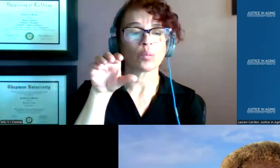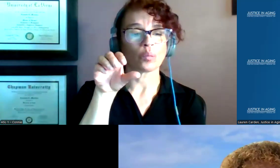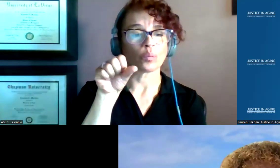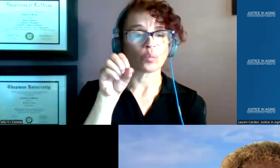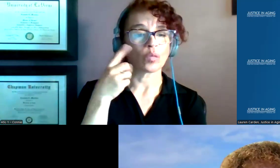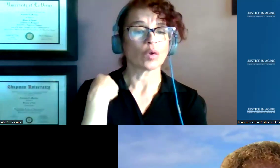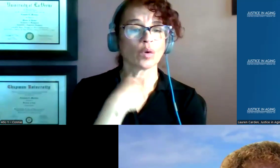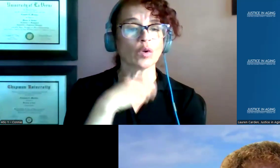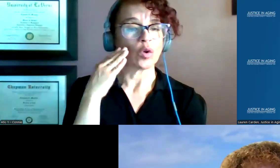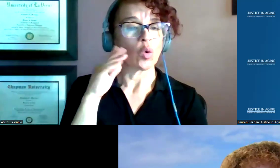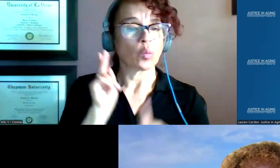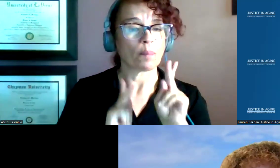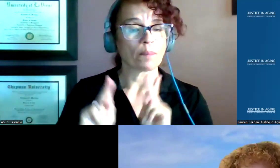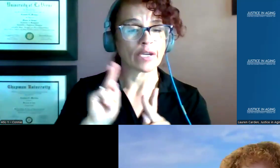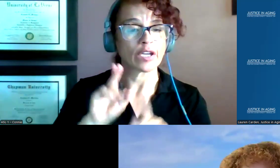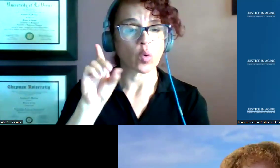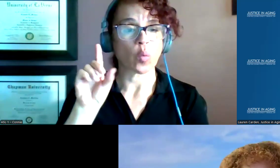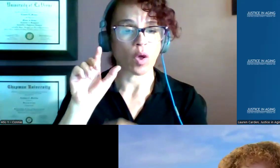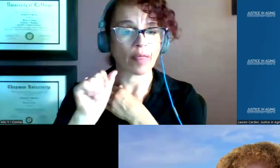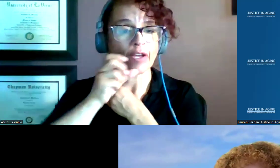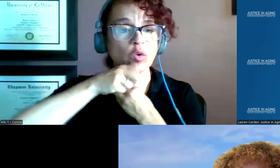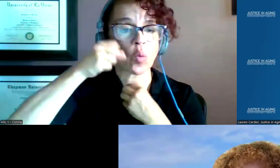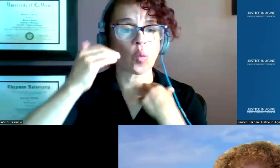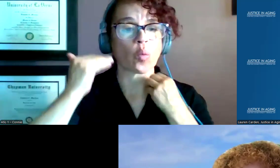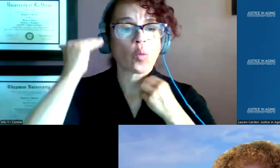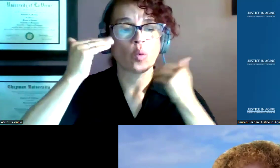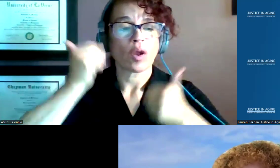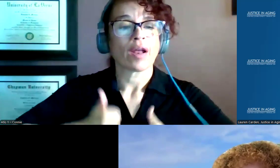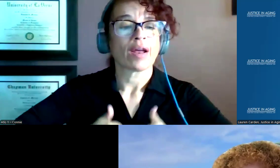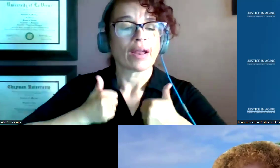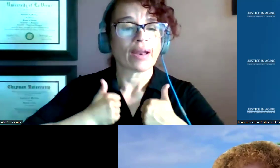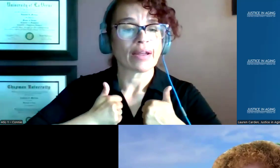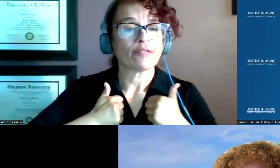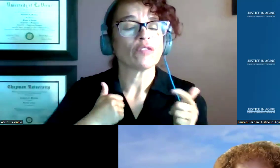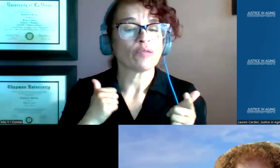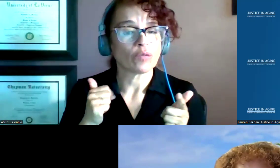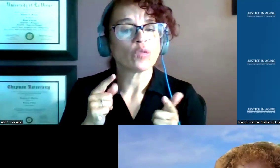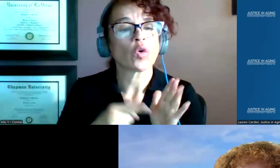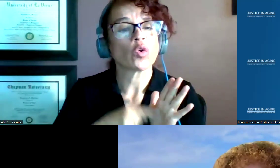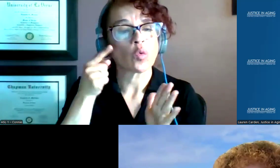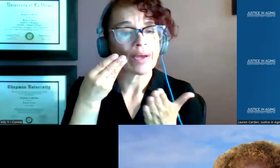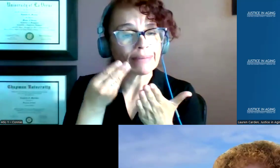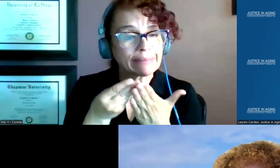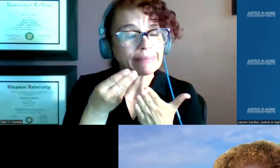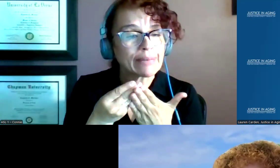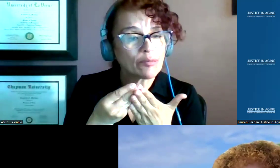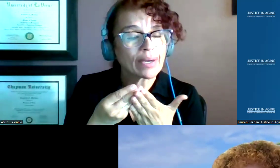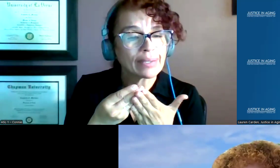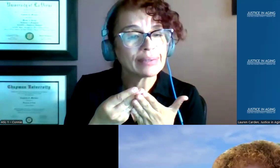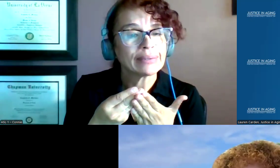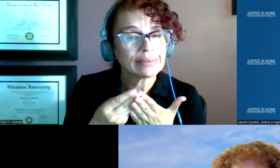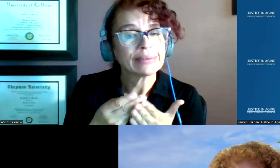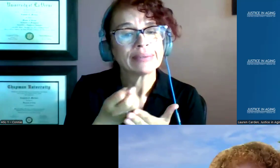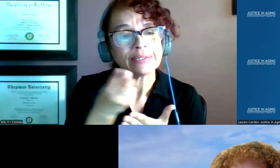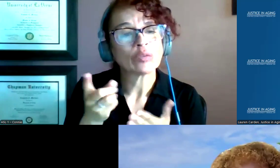as we know, for people with disabilities and older adults living on fixed incomes, one financial setback can really